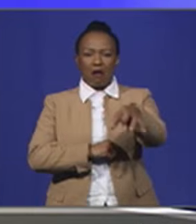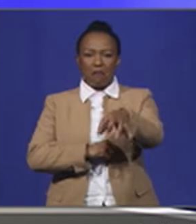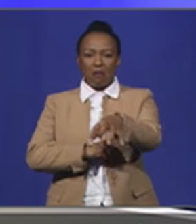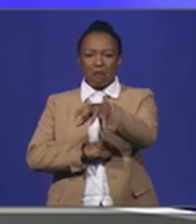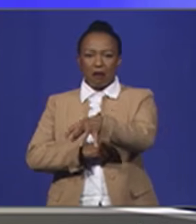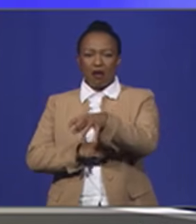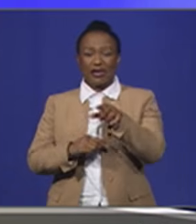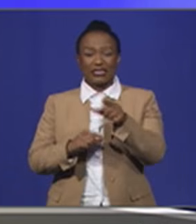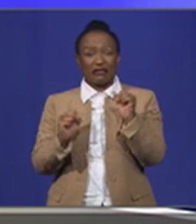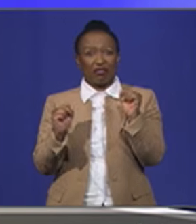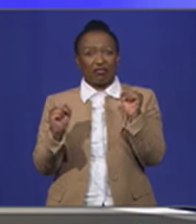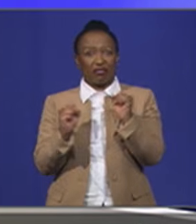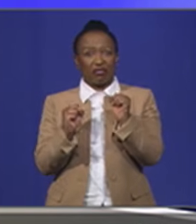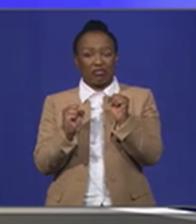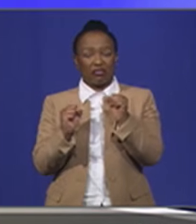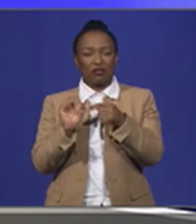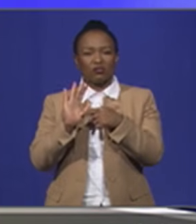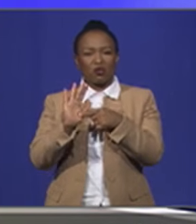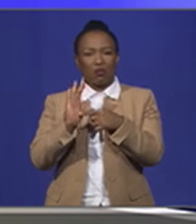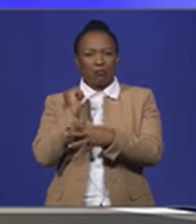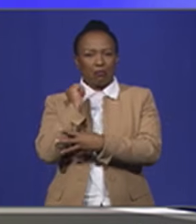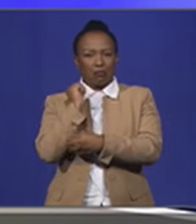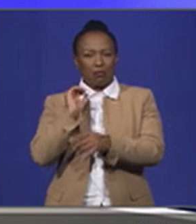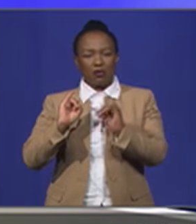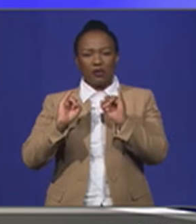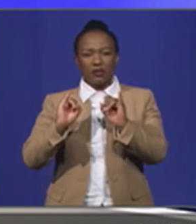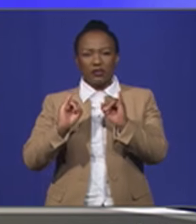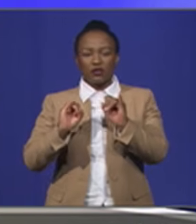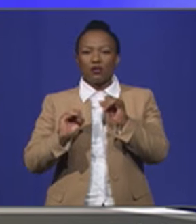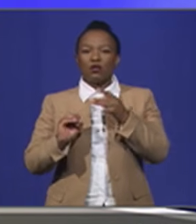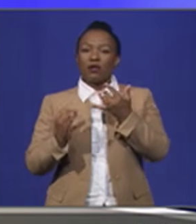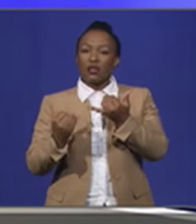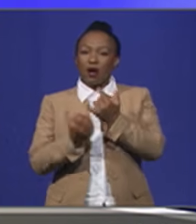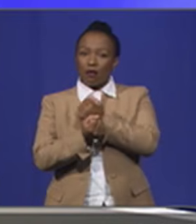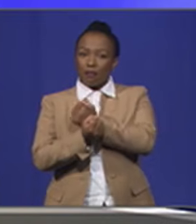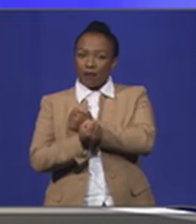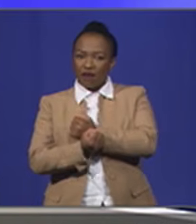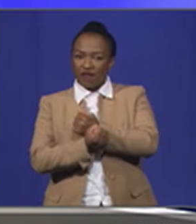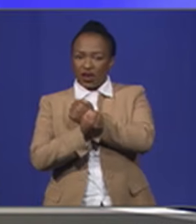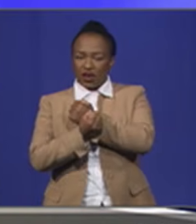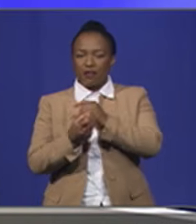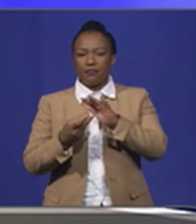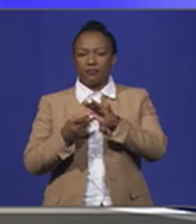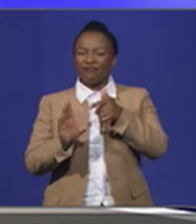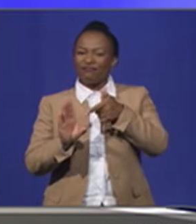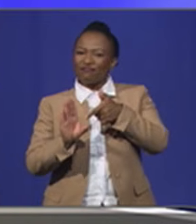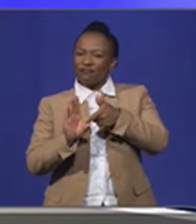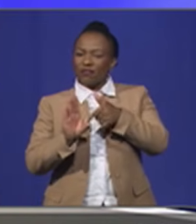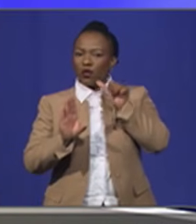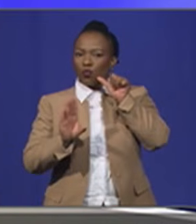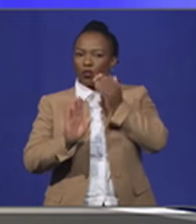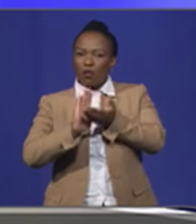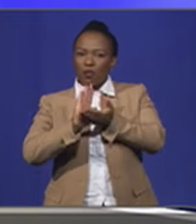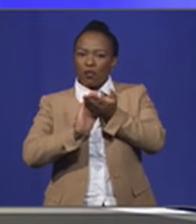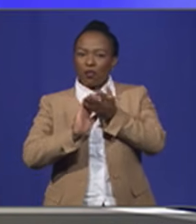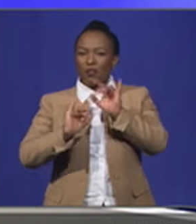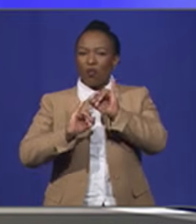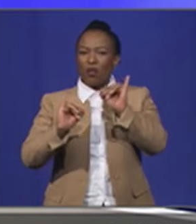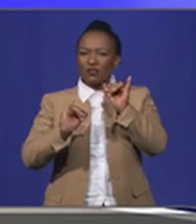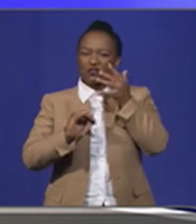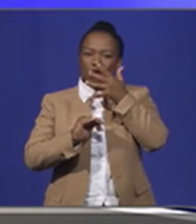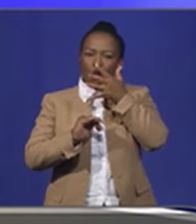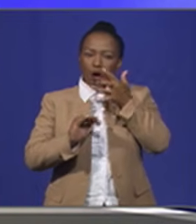ba bakela mahutsana jaaka tlhwatlhwa ya leokwane le parafene tswelela go tlhatloga le go baka gore go nne bokete go